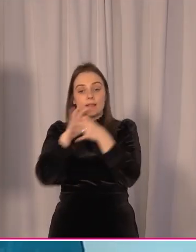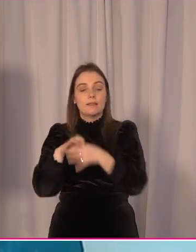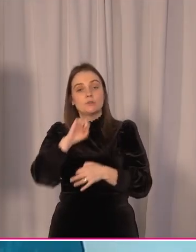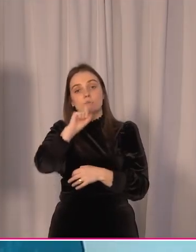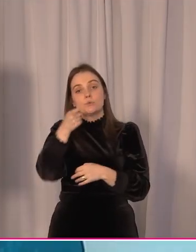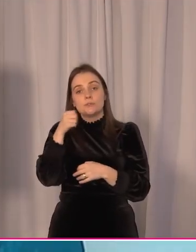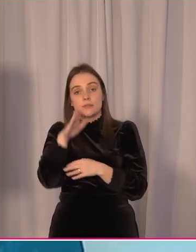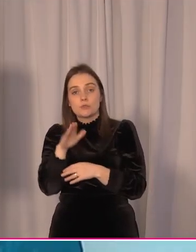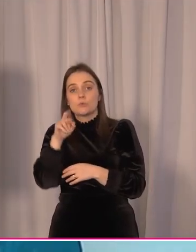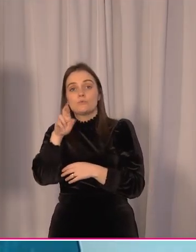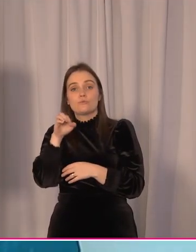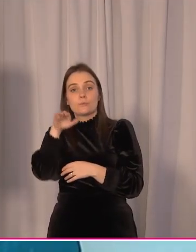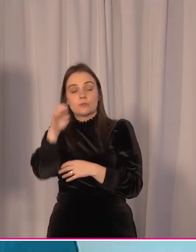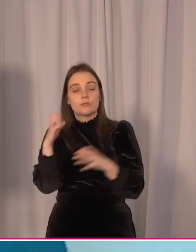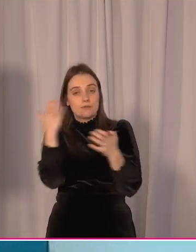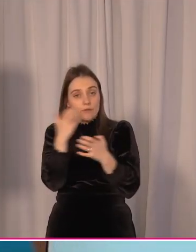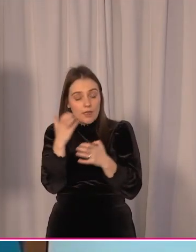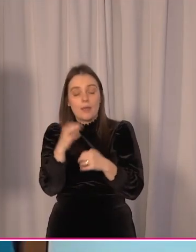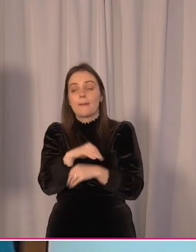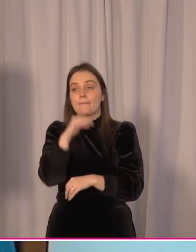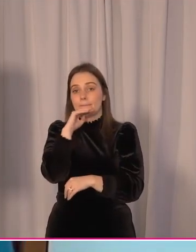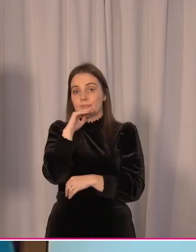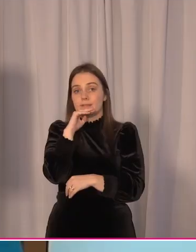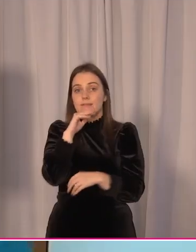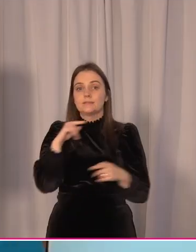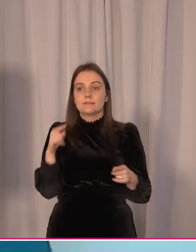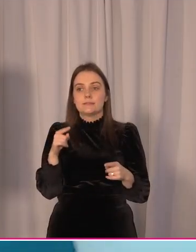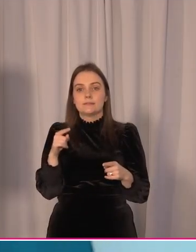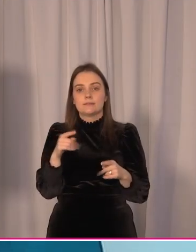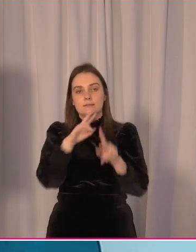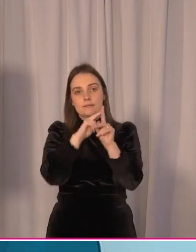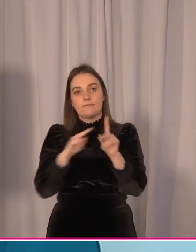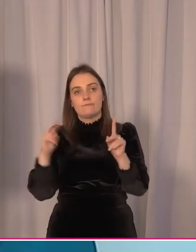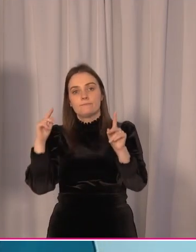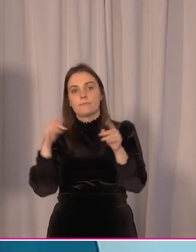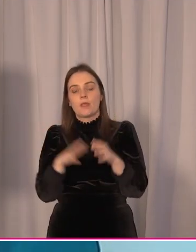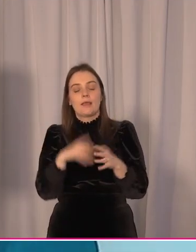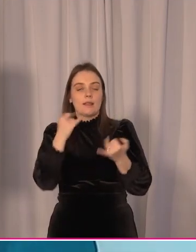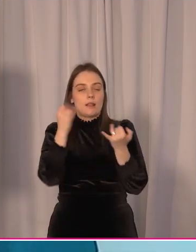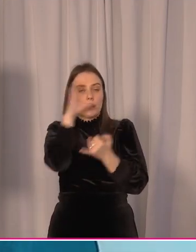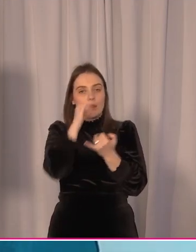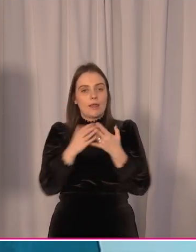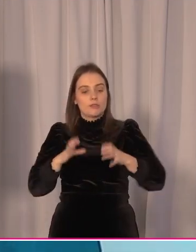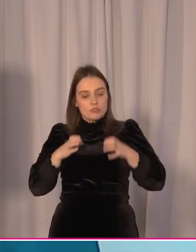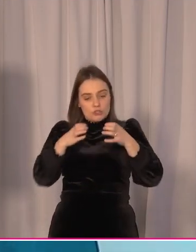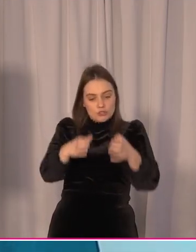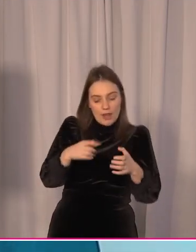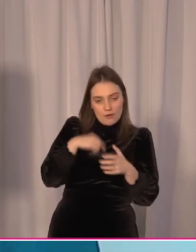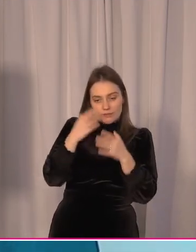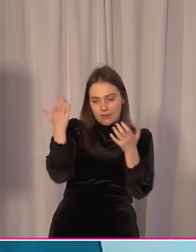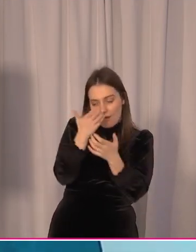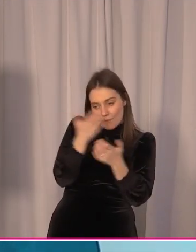care, it's then we have a vision of charity, of care, that